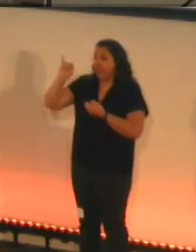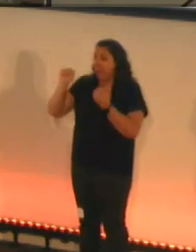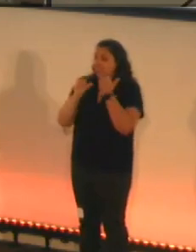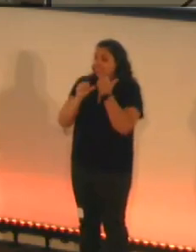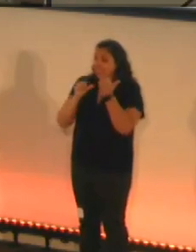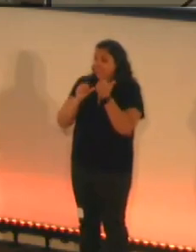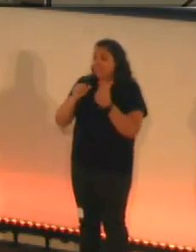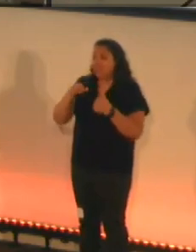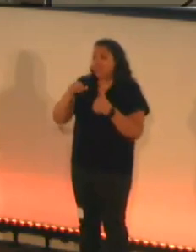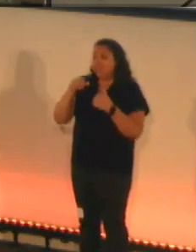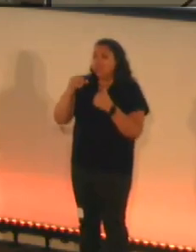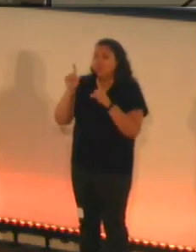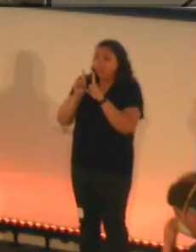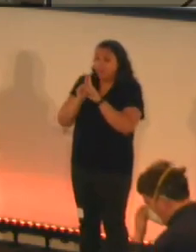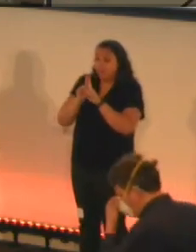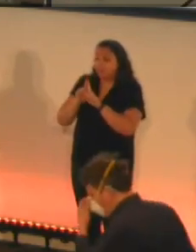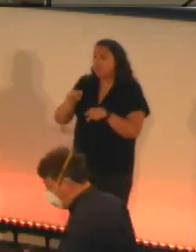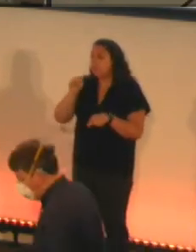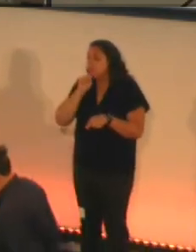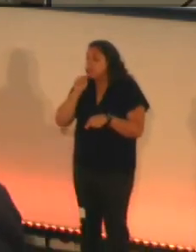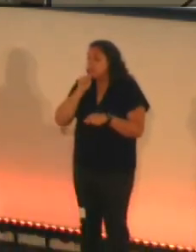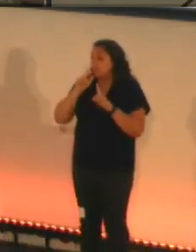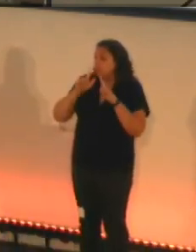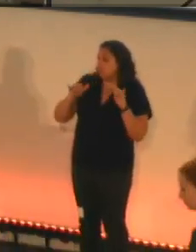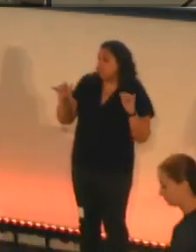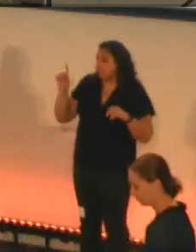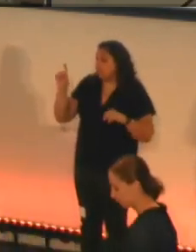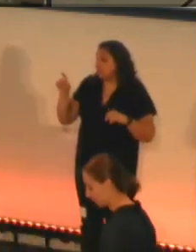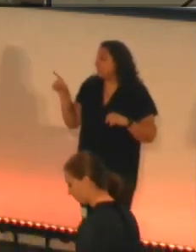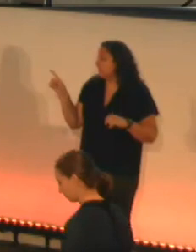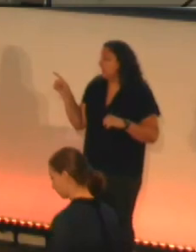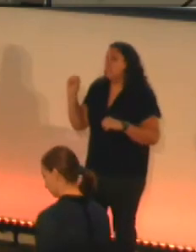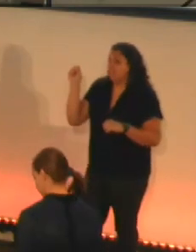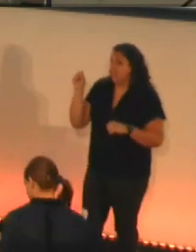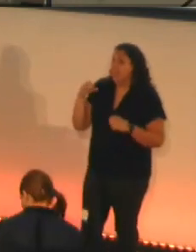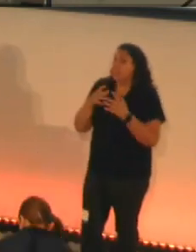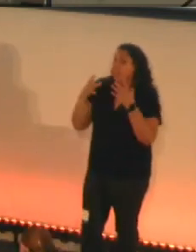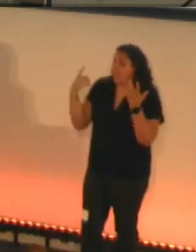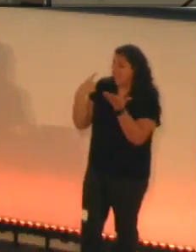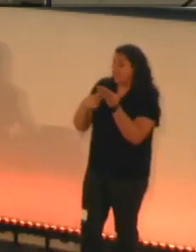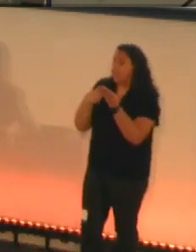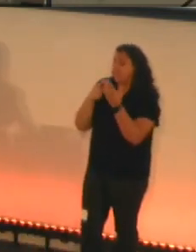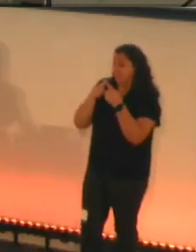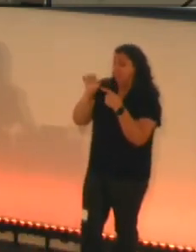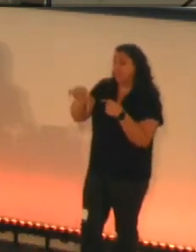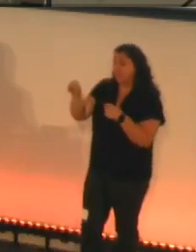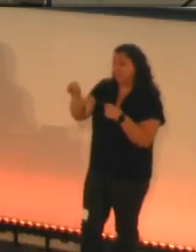et cetera? Do you want to take that one, Crescentia? There's a lot of discussion there.